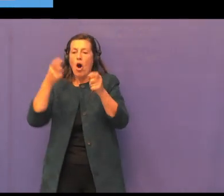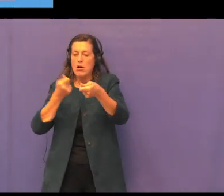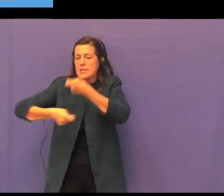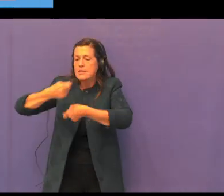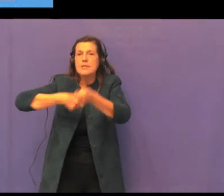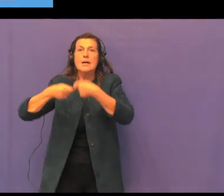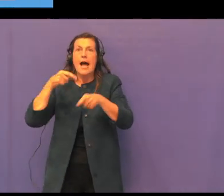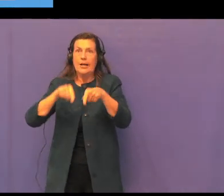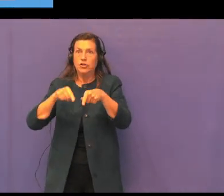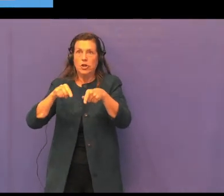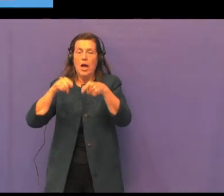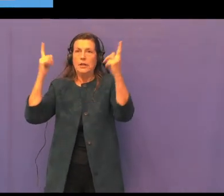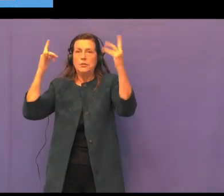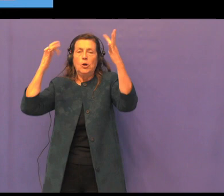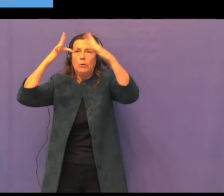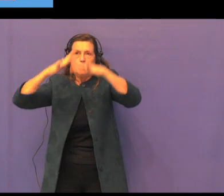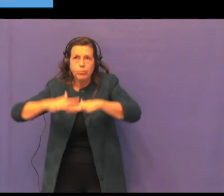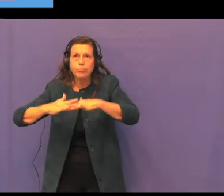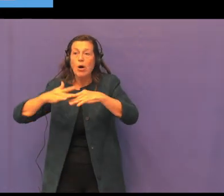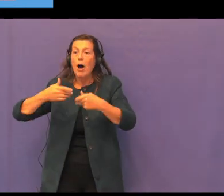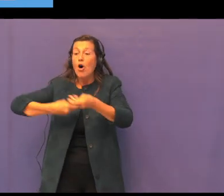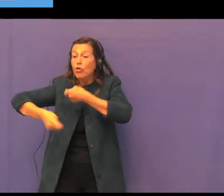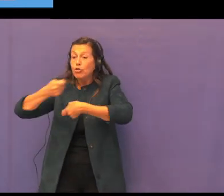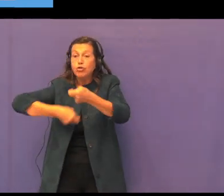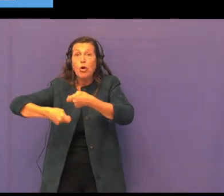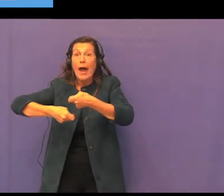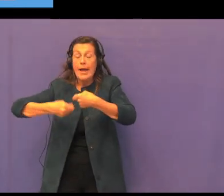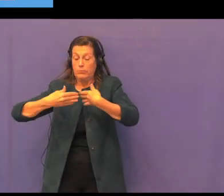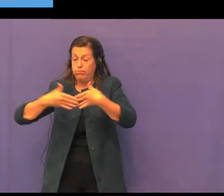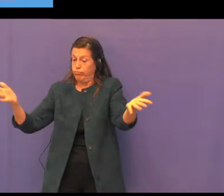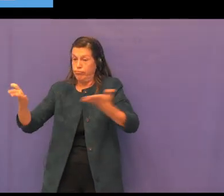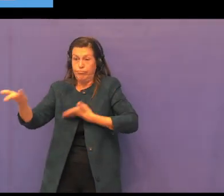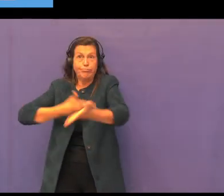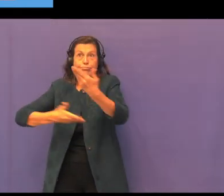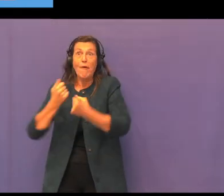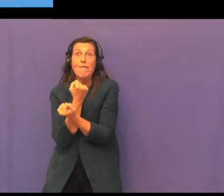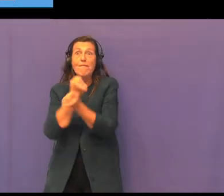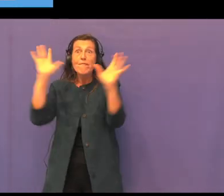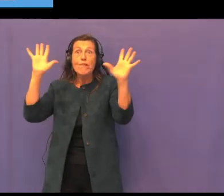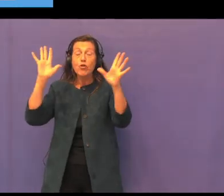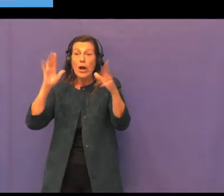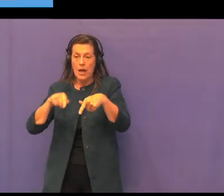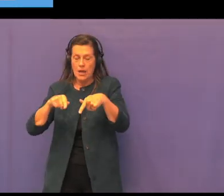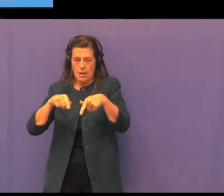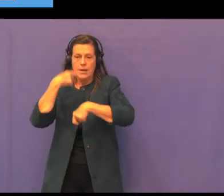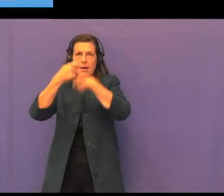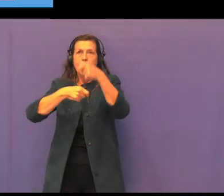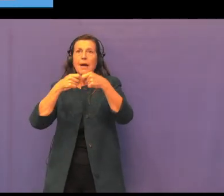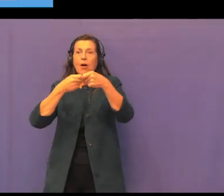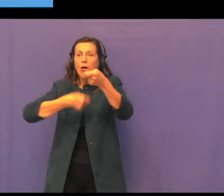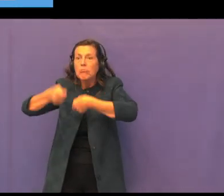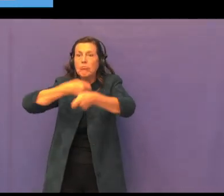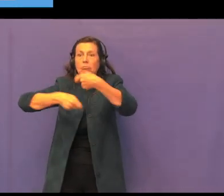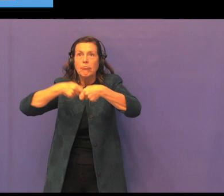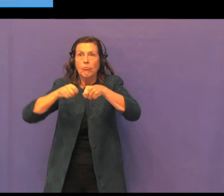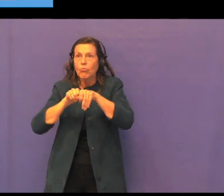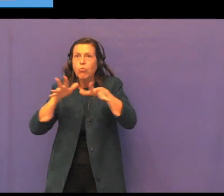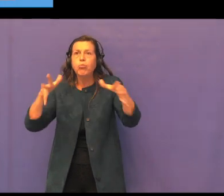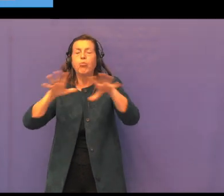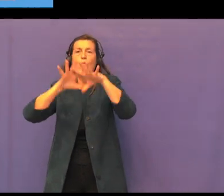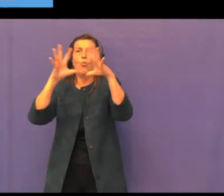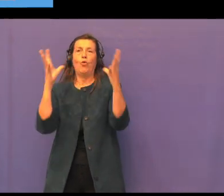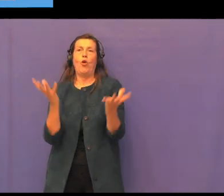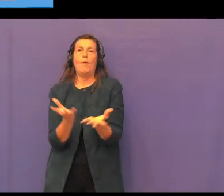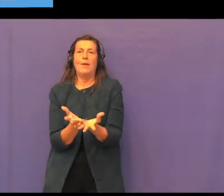of globalization as the dominant paradigm. So here we're basically looking not so much at national